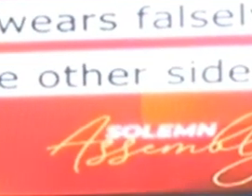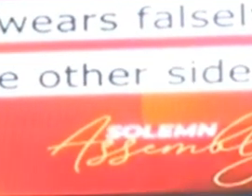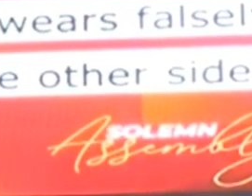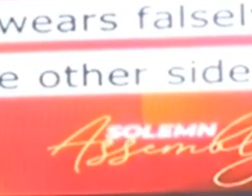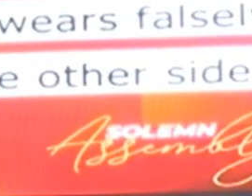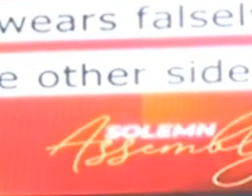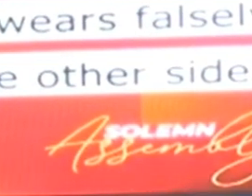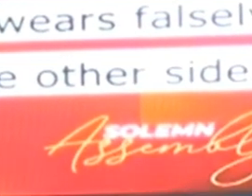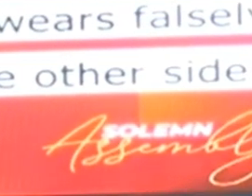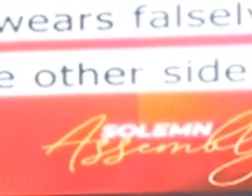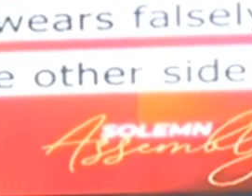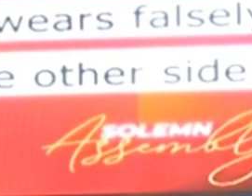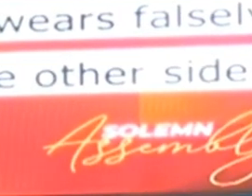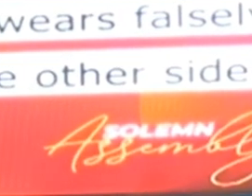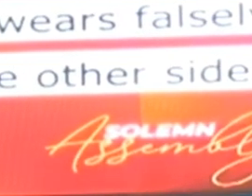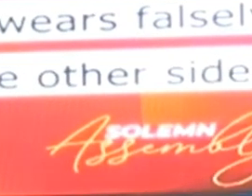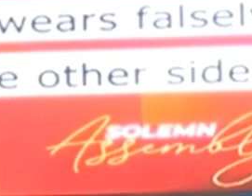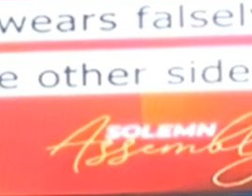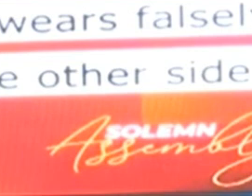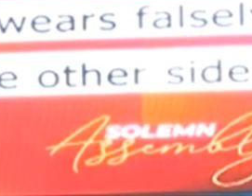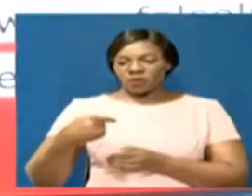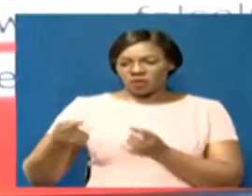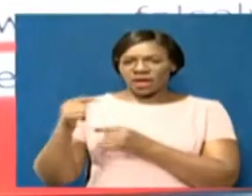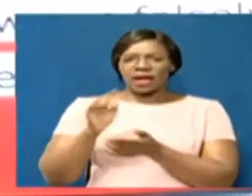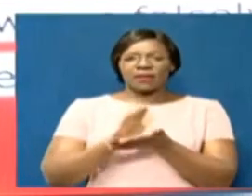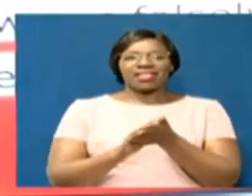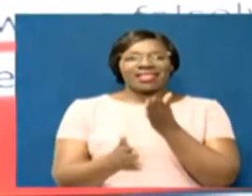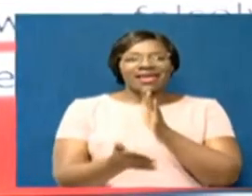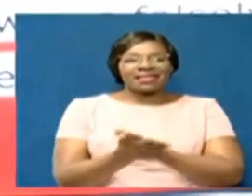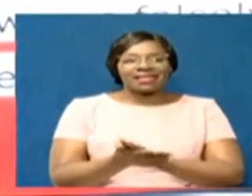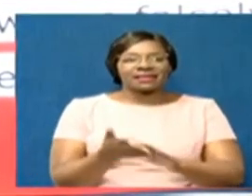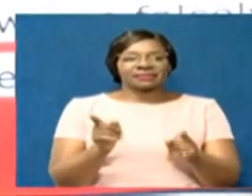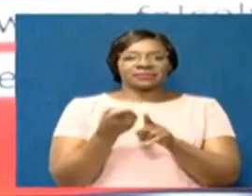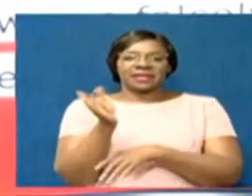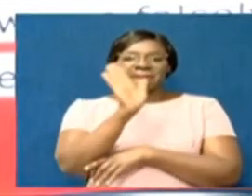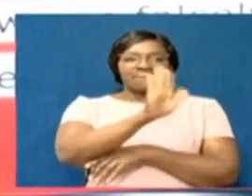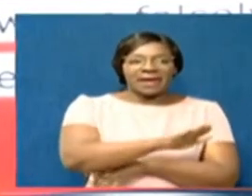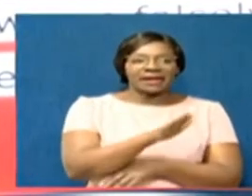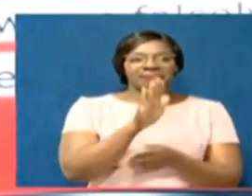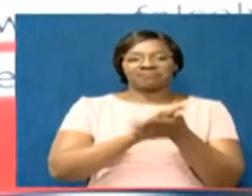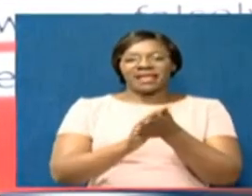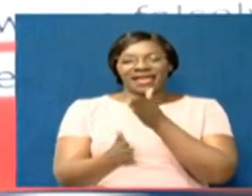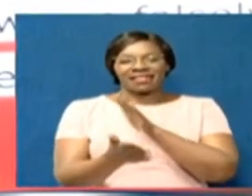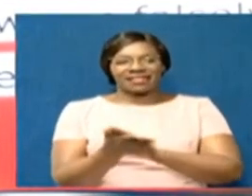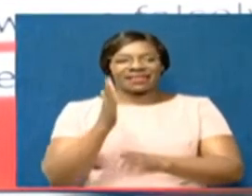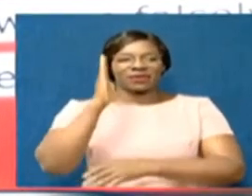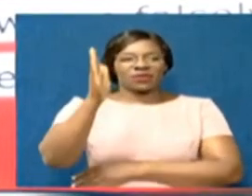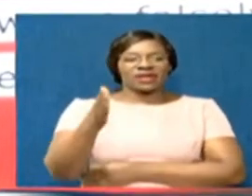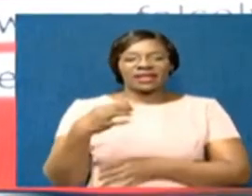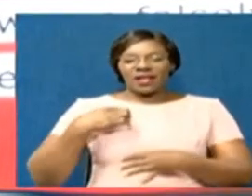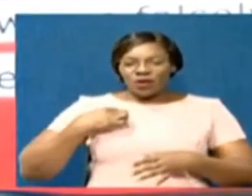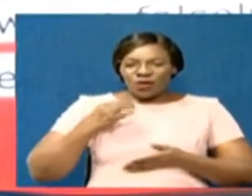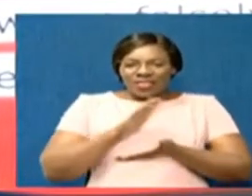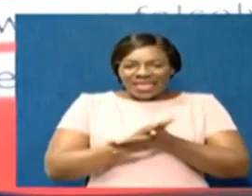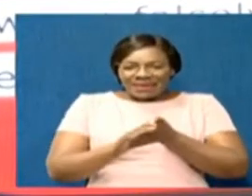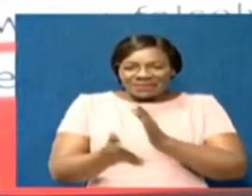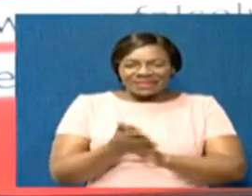You go where the Bible says that we came with nothing and we shall go with nothing. Naked we